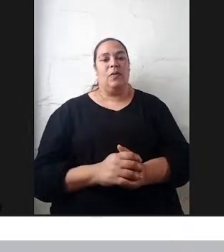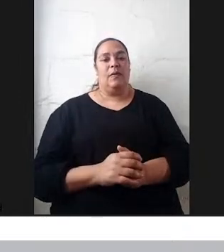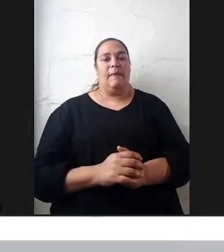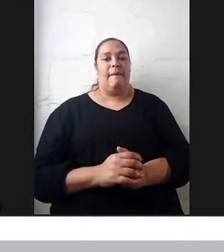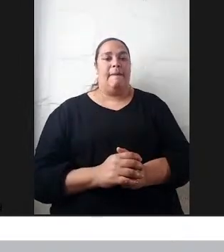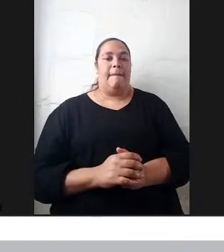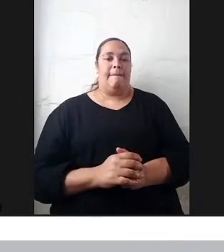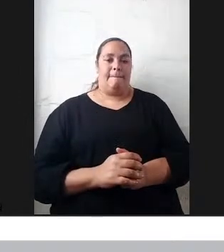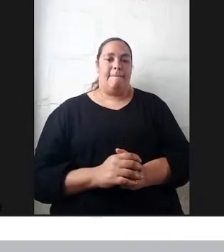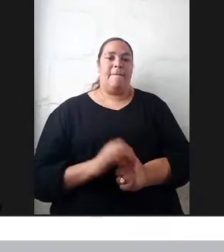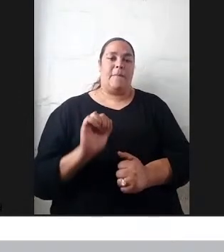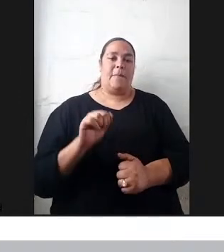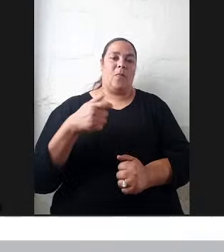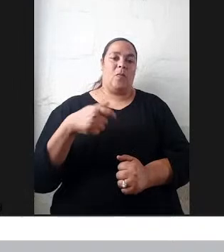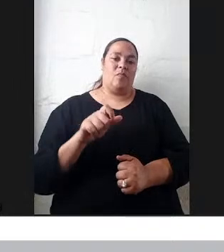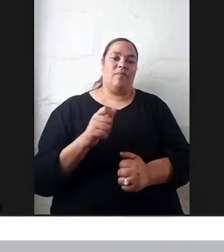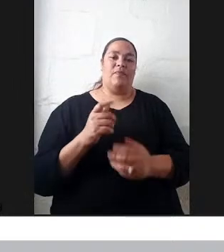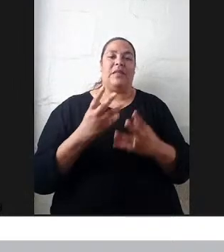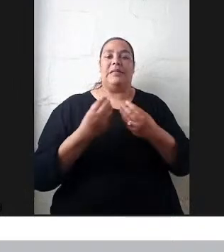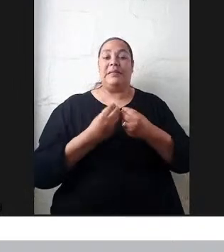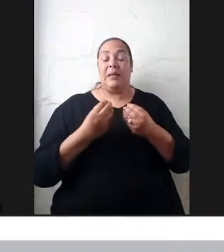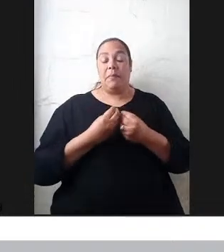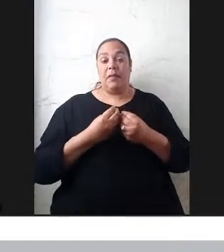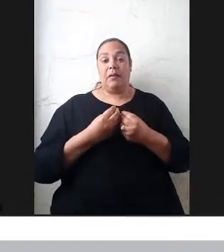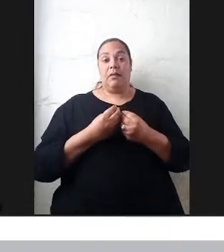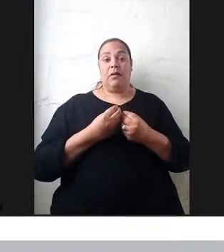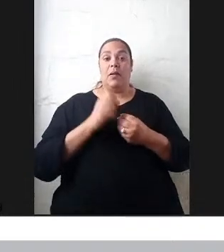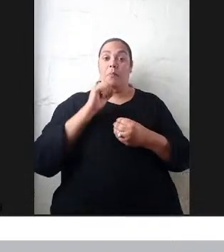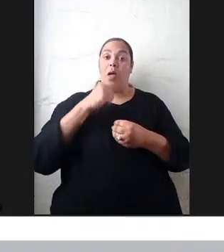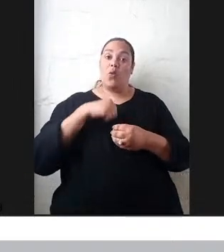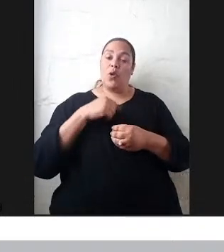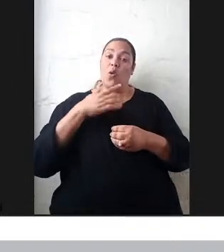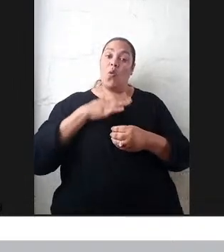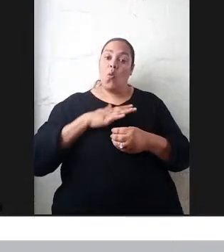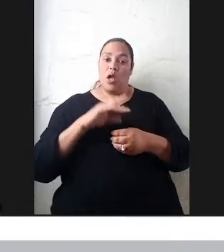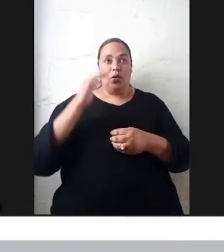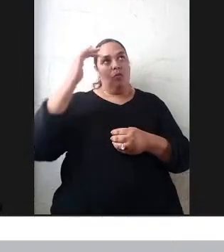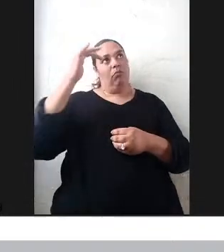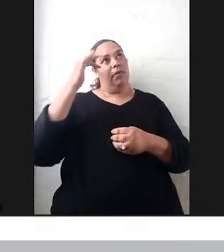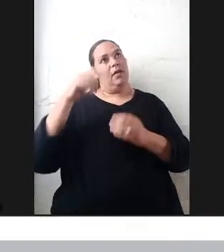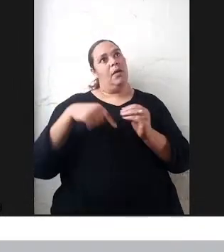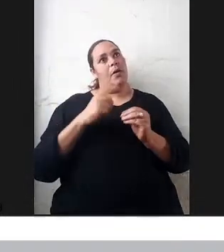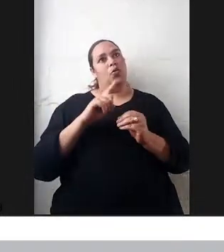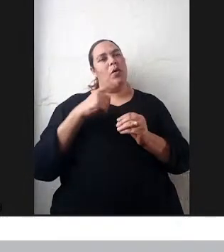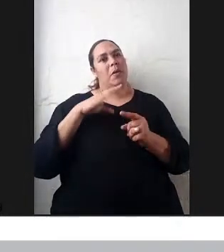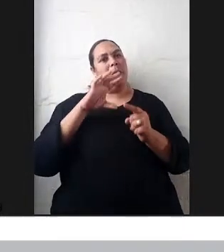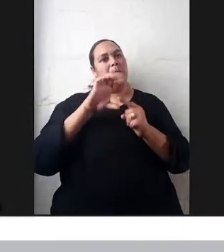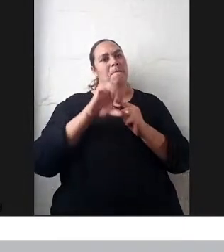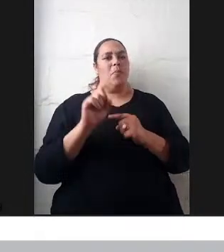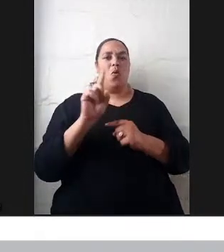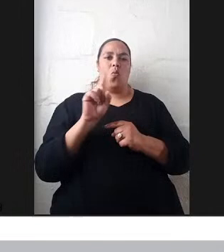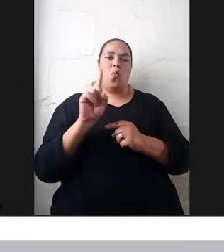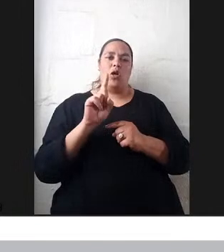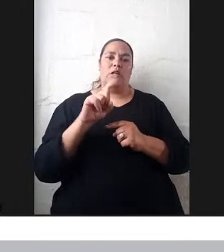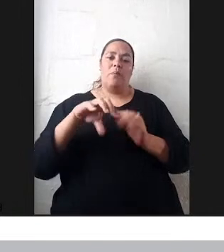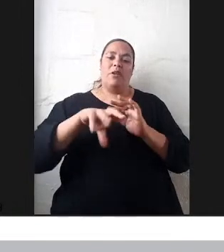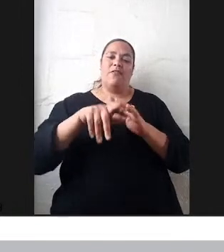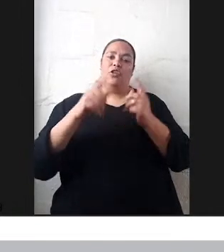Yes, Chair. Something that we may want to think about. I had found what Provincial Treasury